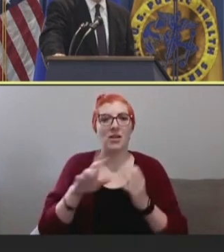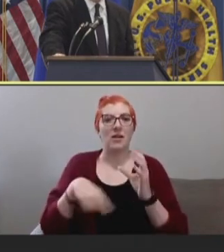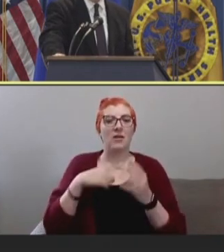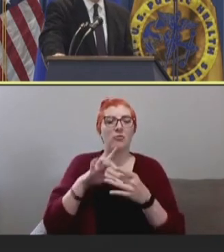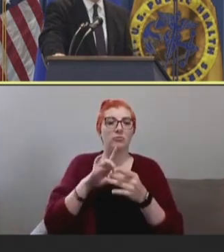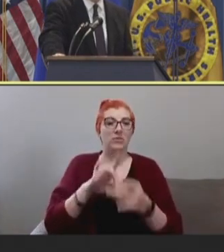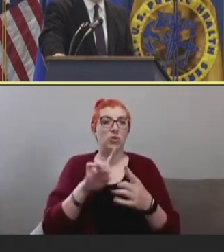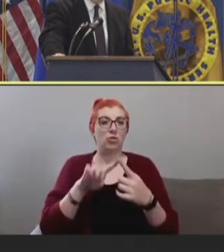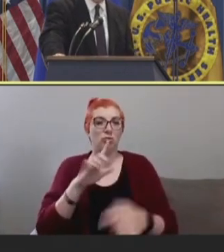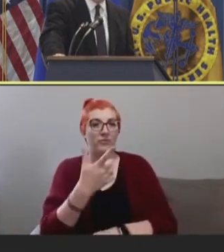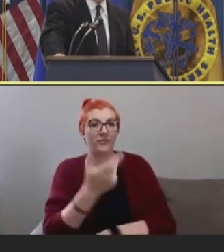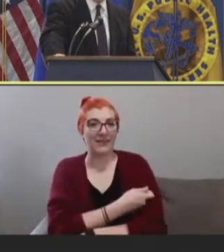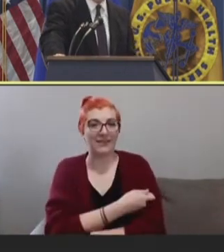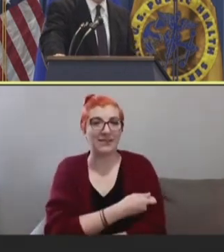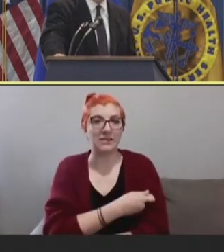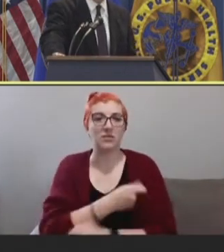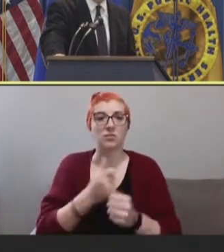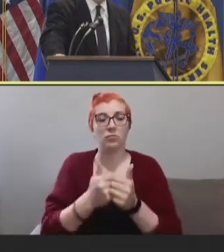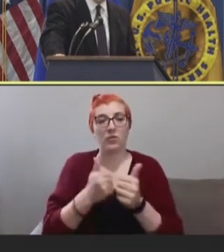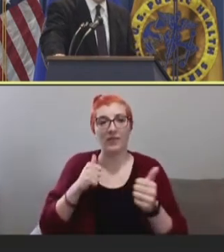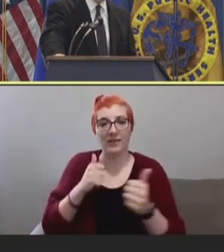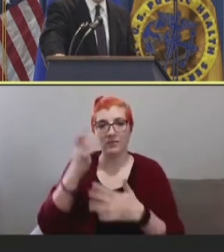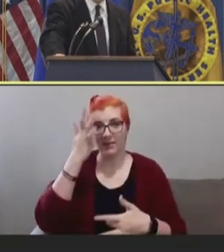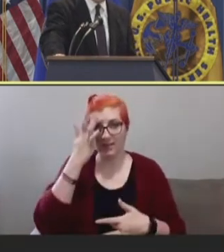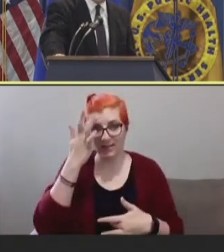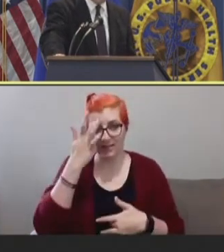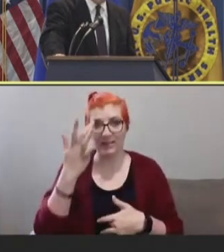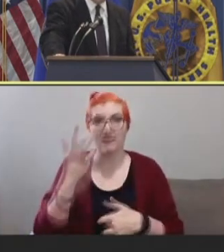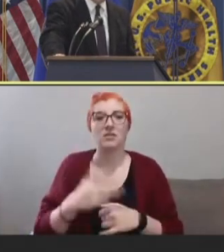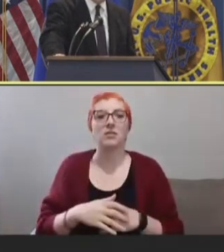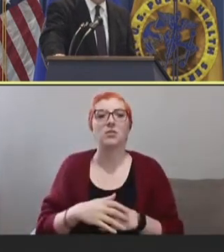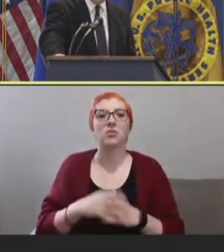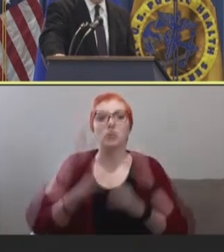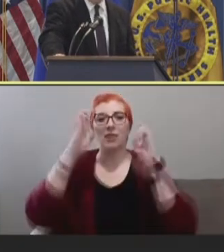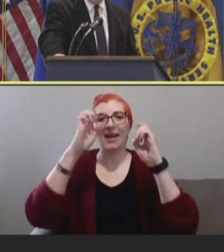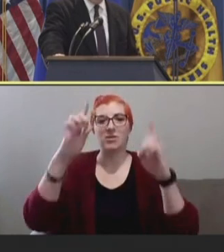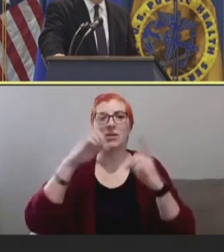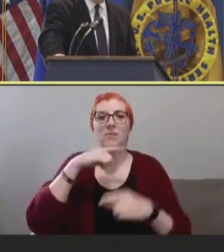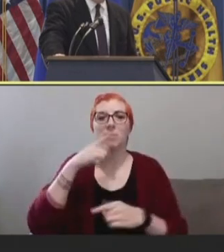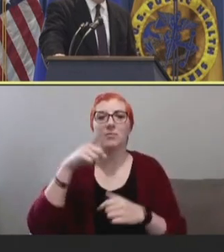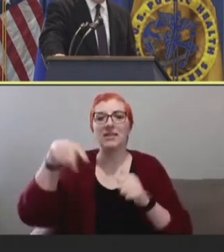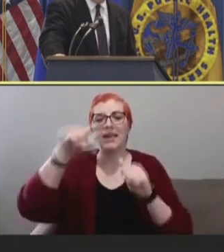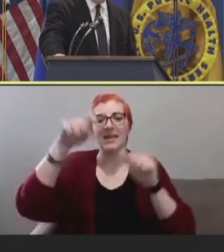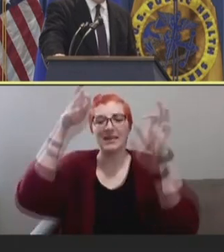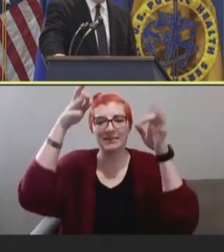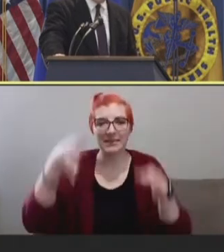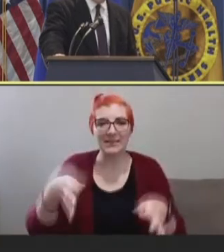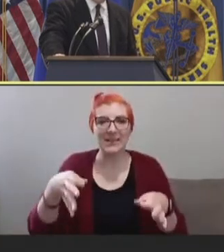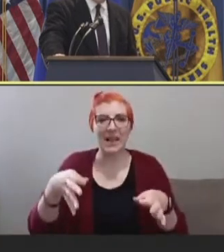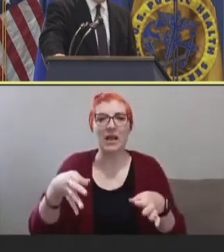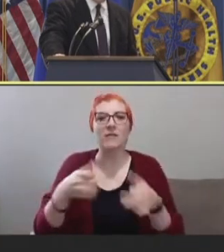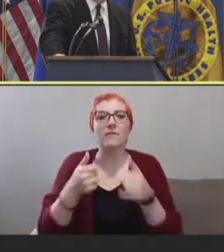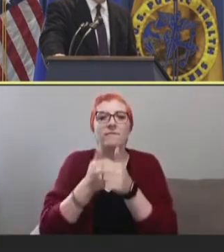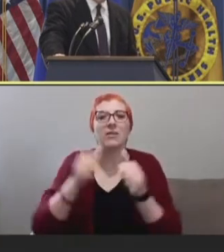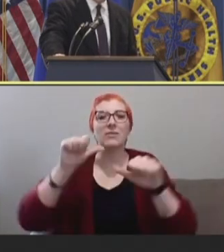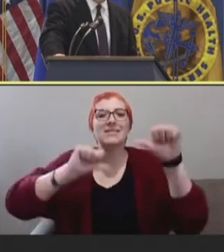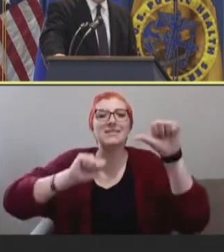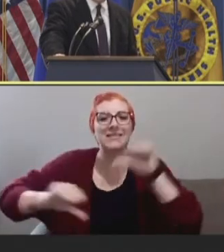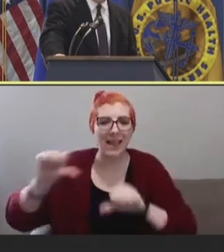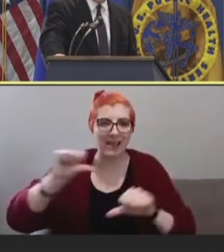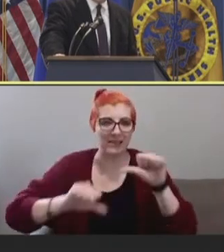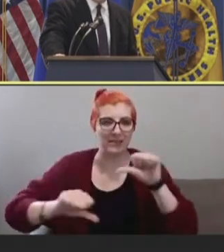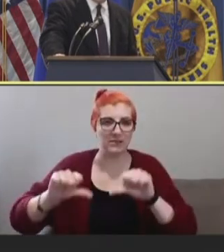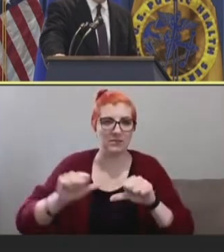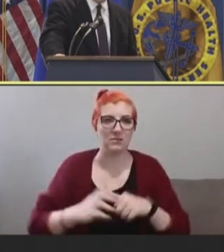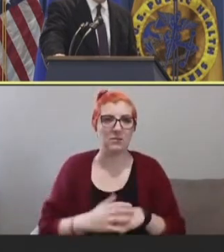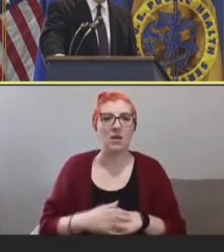educate the public so that they can make informed decisions driven by science. Once again, this is an increasing